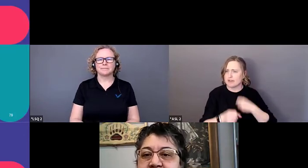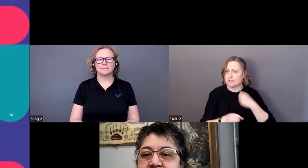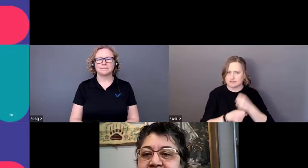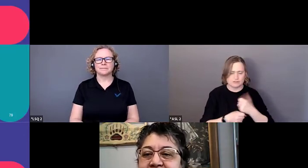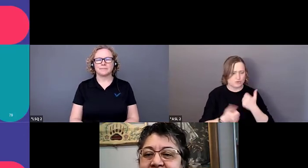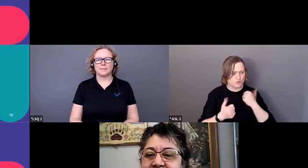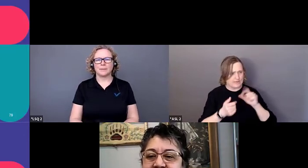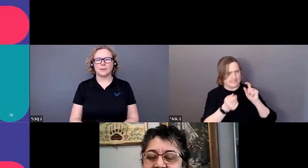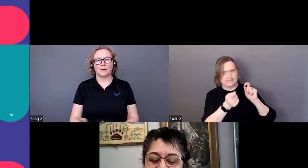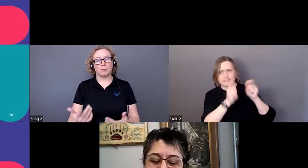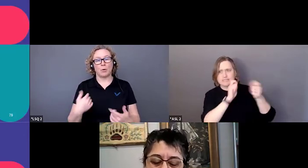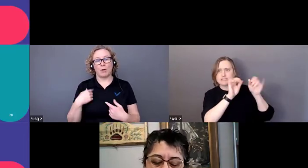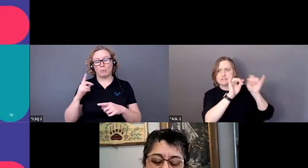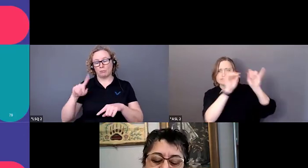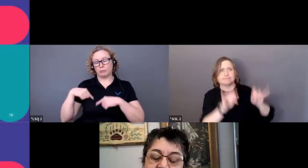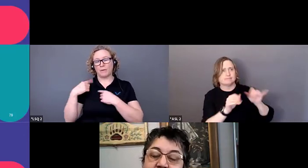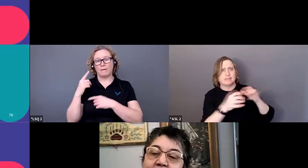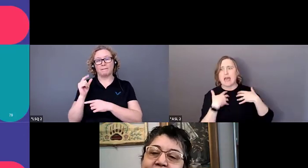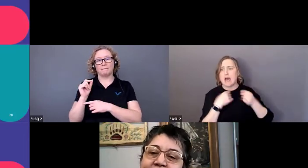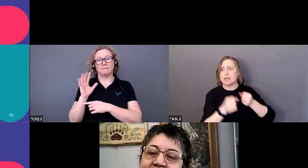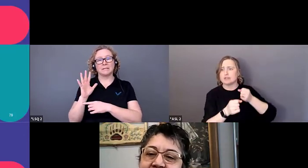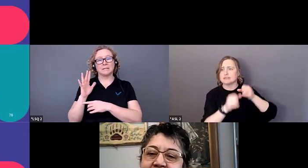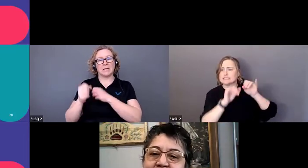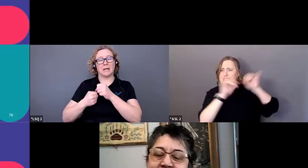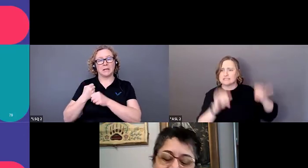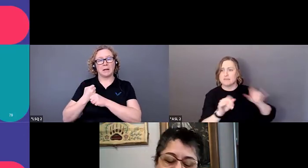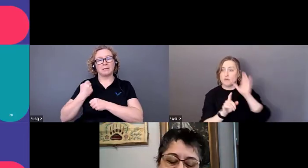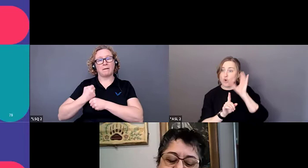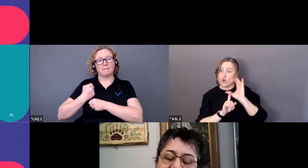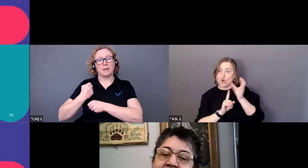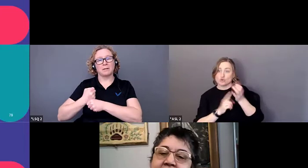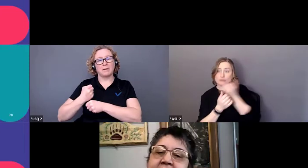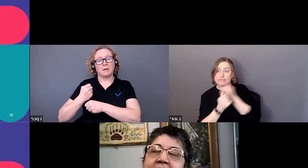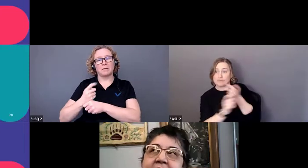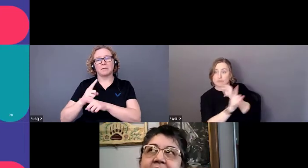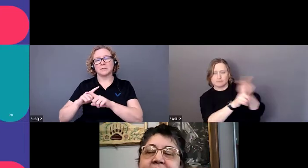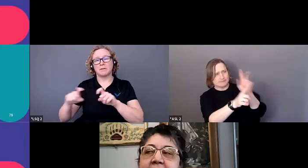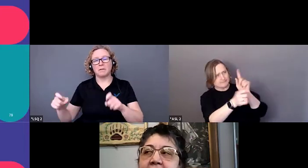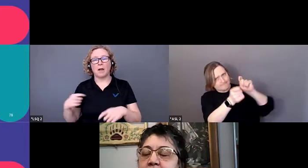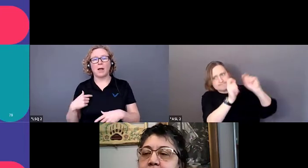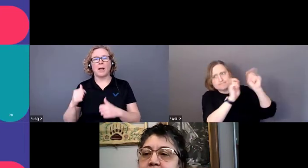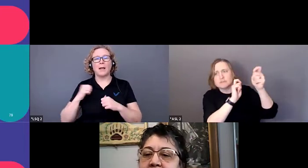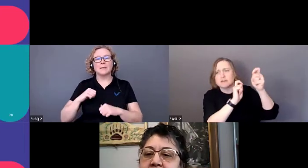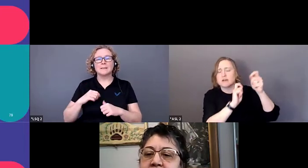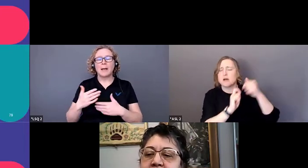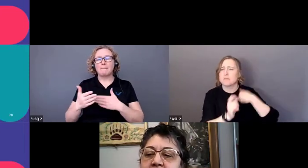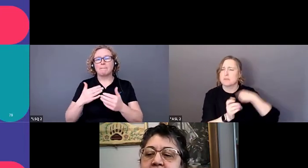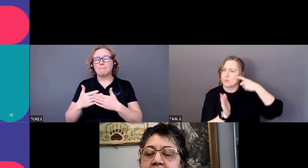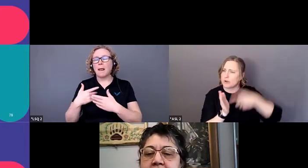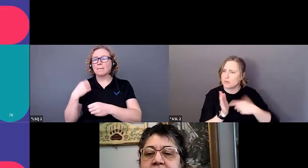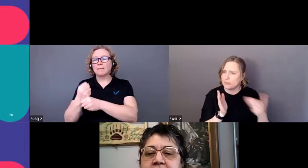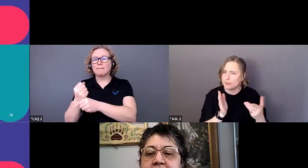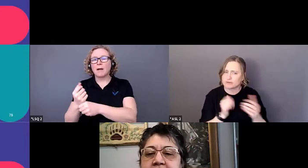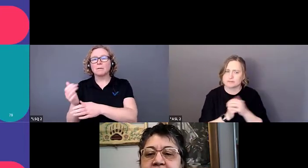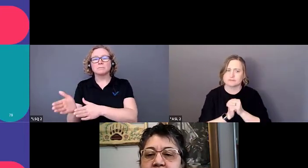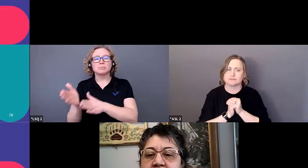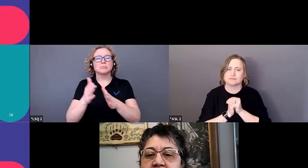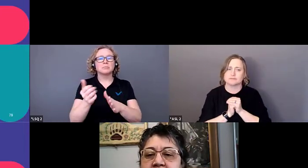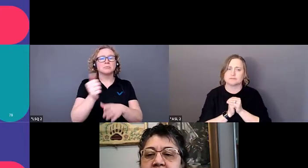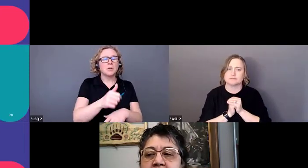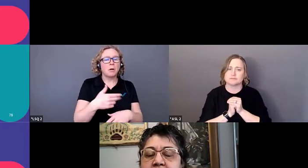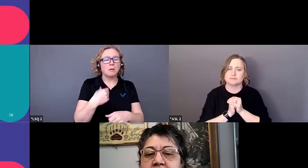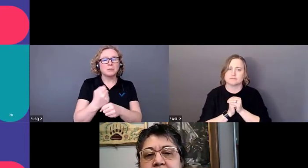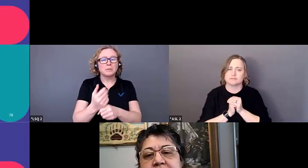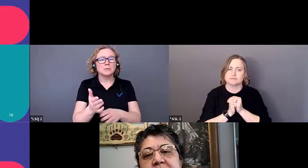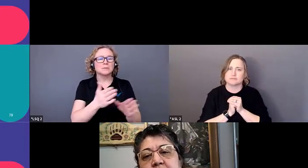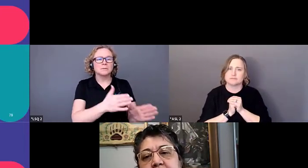the institution of the healthcare system from a cultural safety perspective, is how much I actually